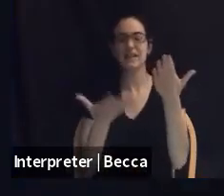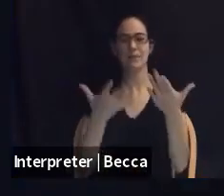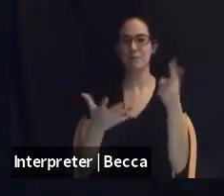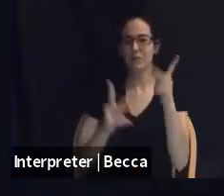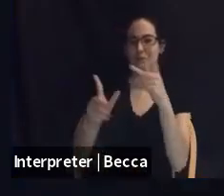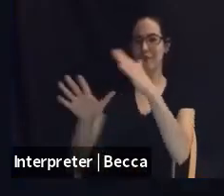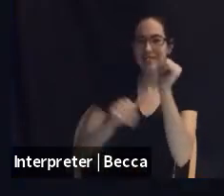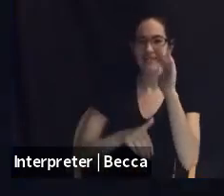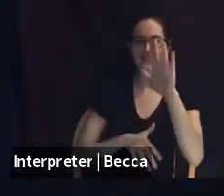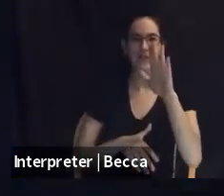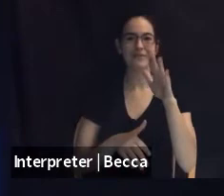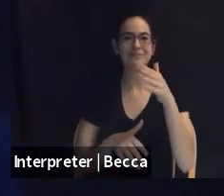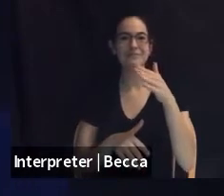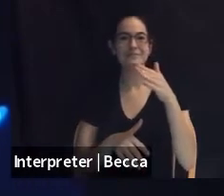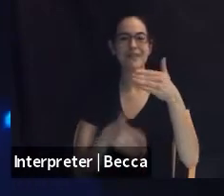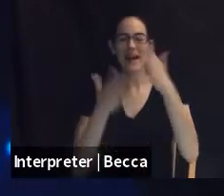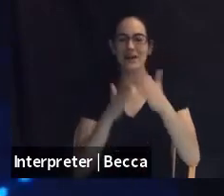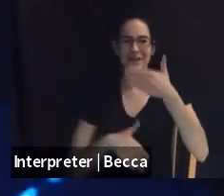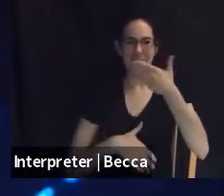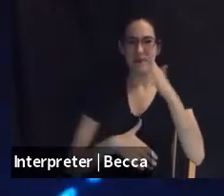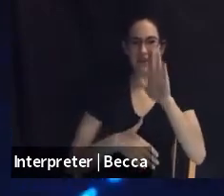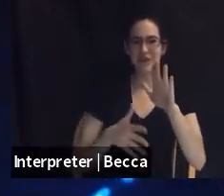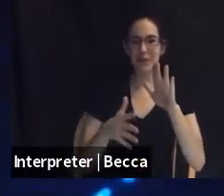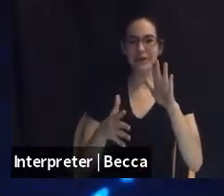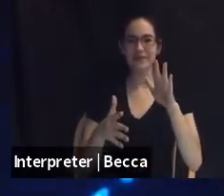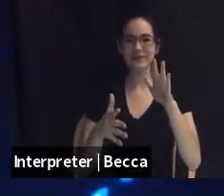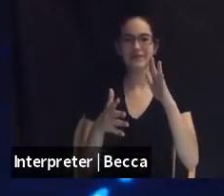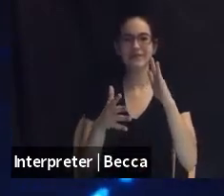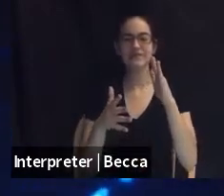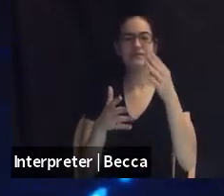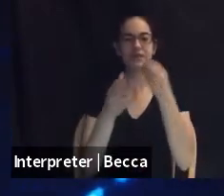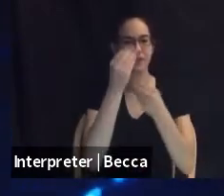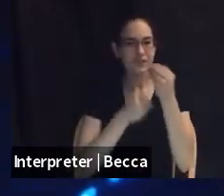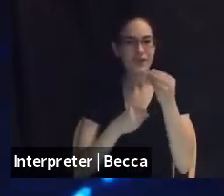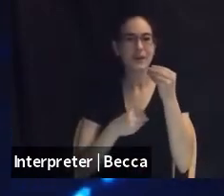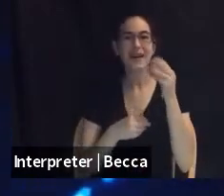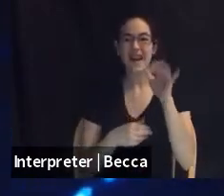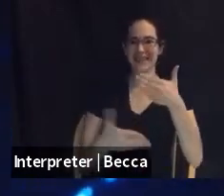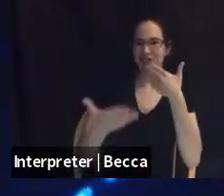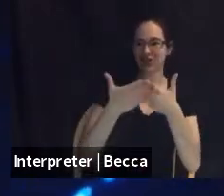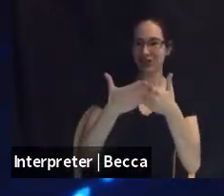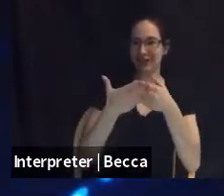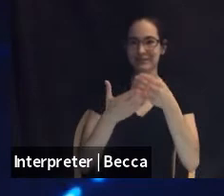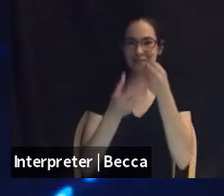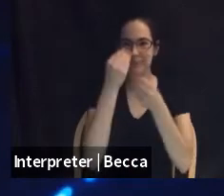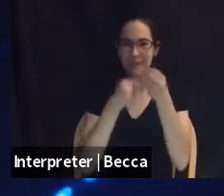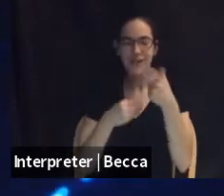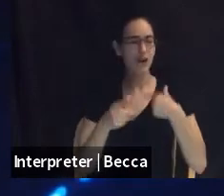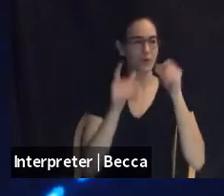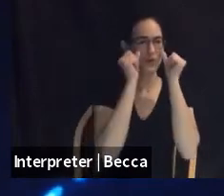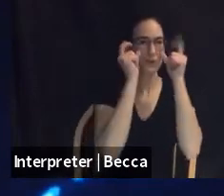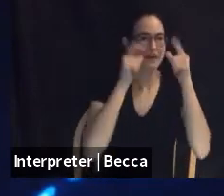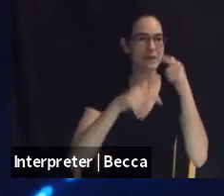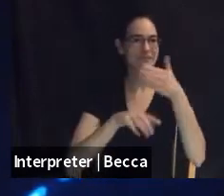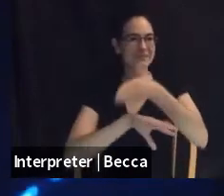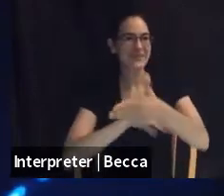a good home-cooked meal. When somebody leaves your house and they smell like your food, or when you wake up the next morning and your house